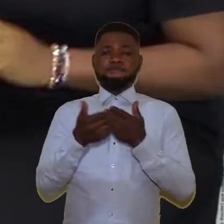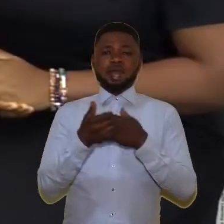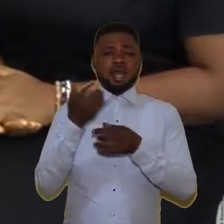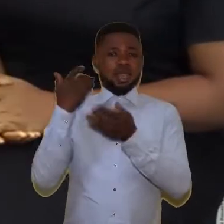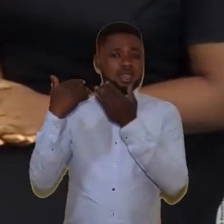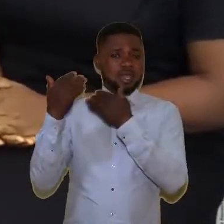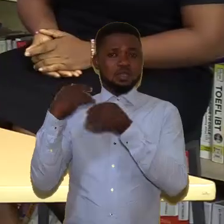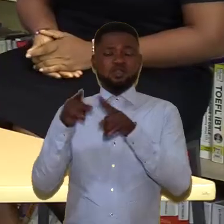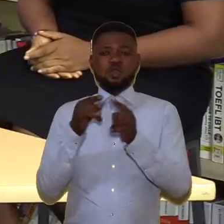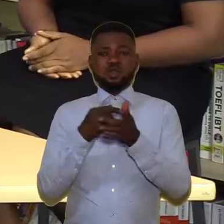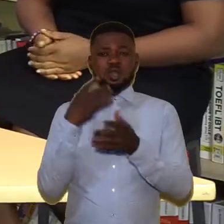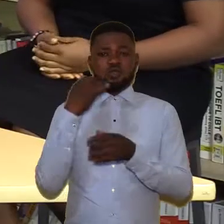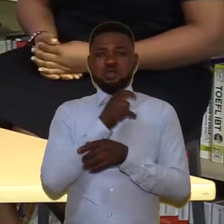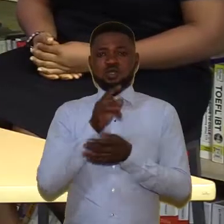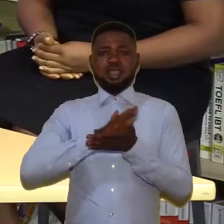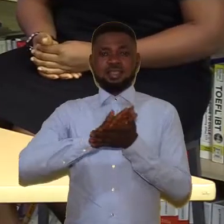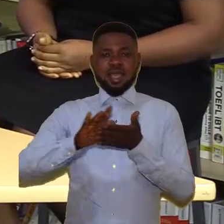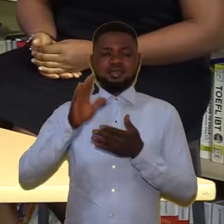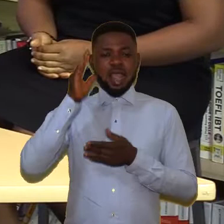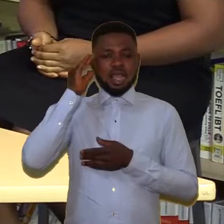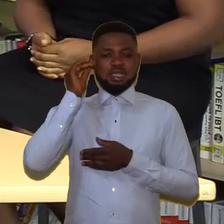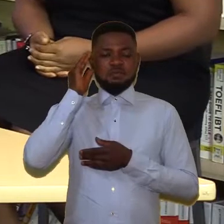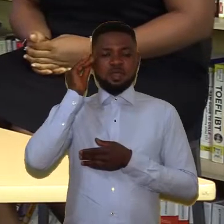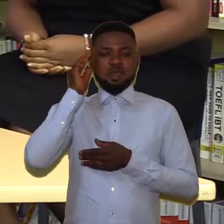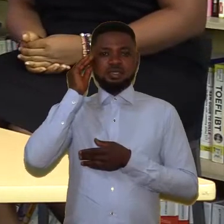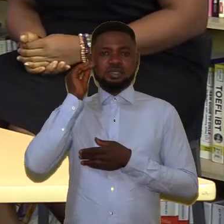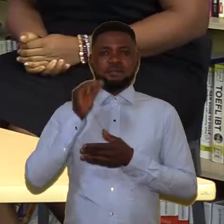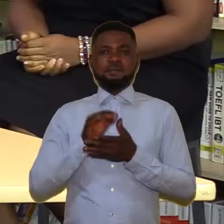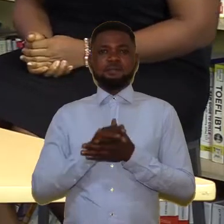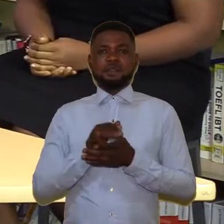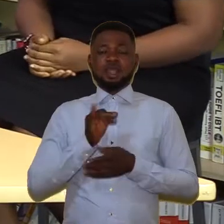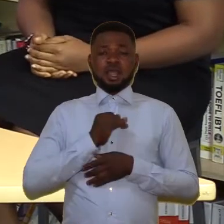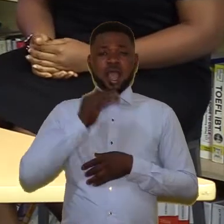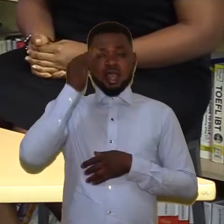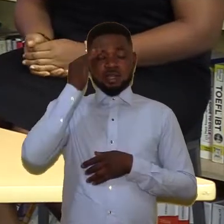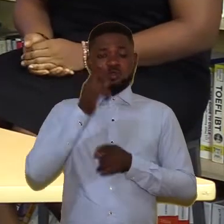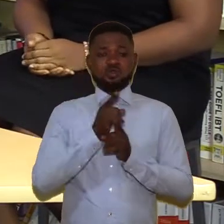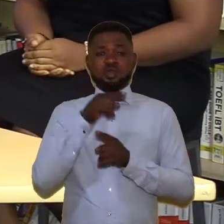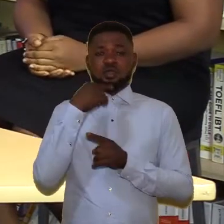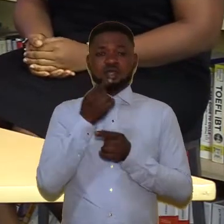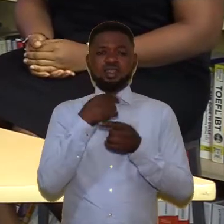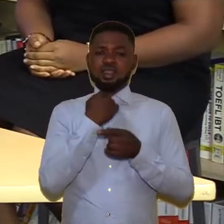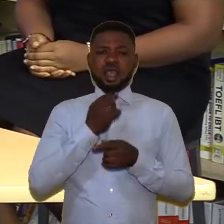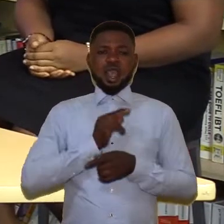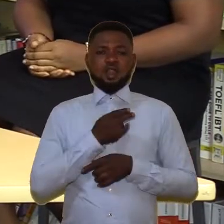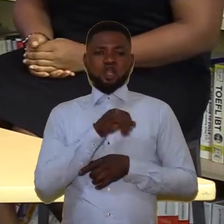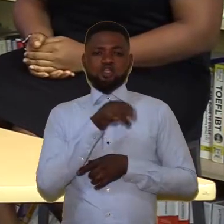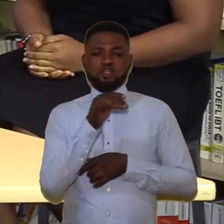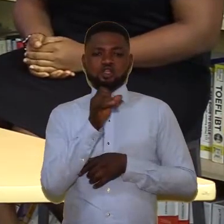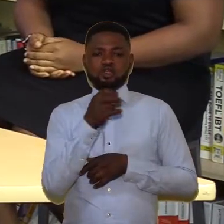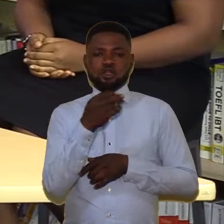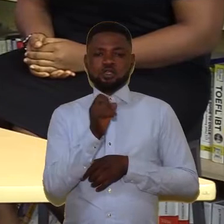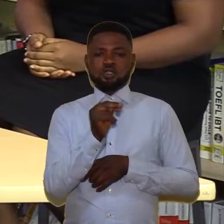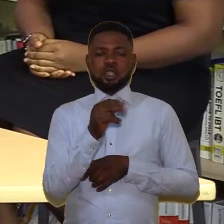period. So it was a nice experience. And you, Johnson, tell us about your experience back